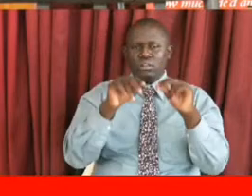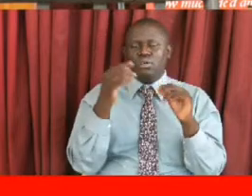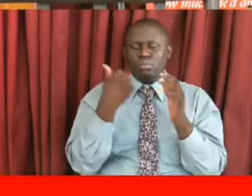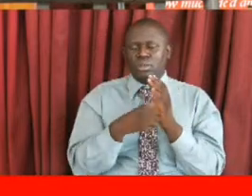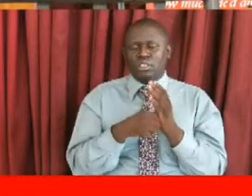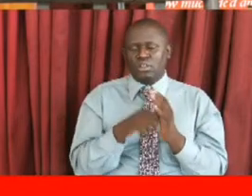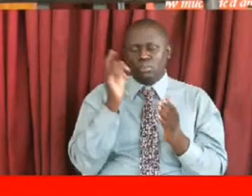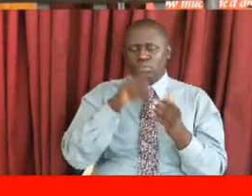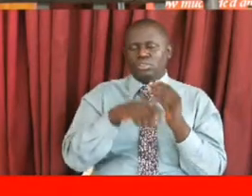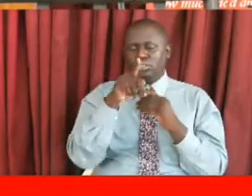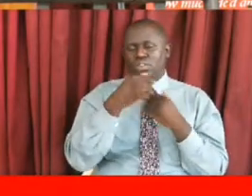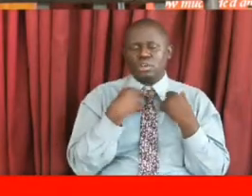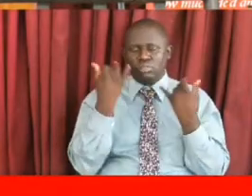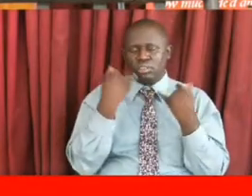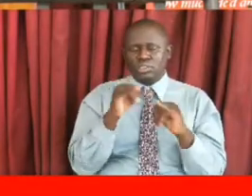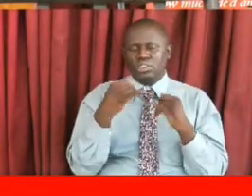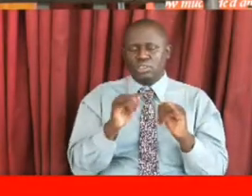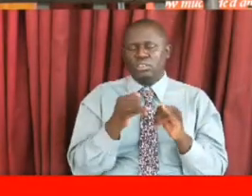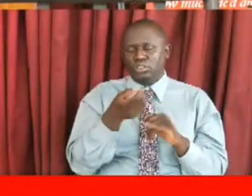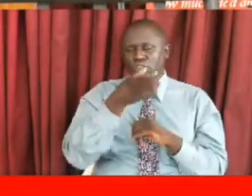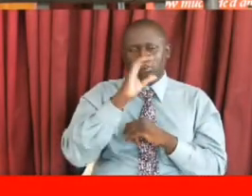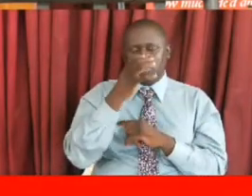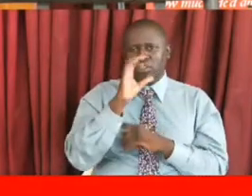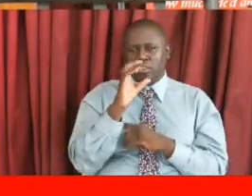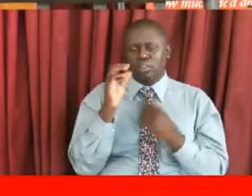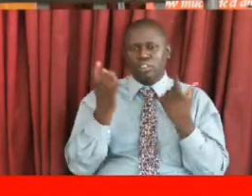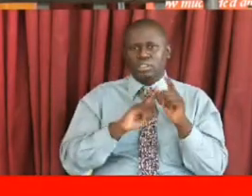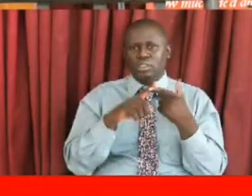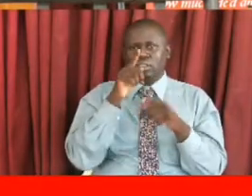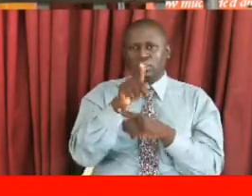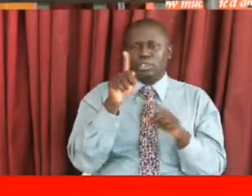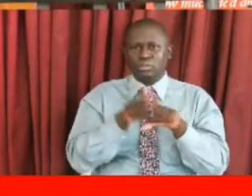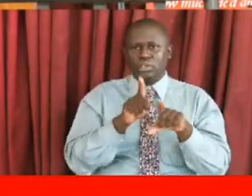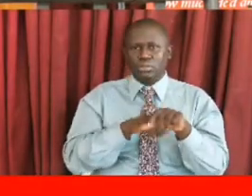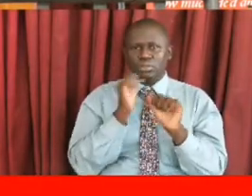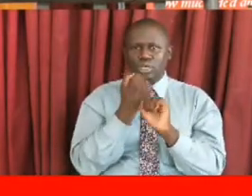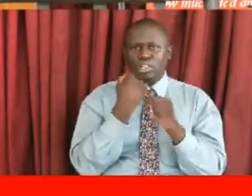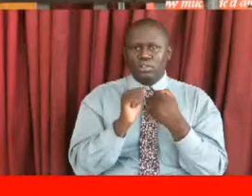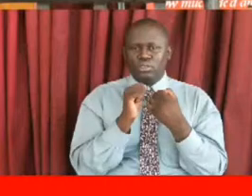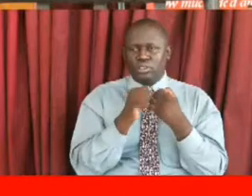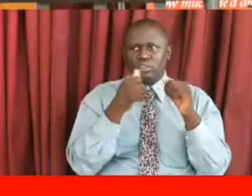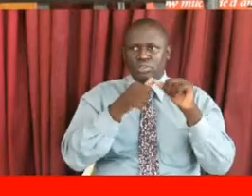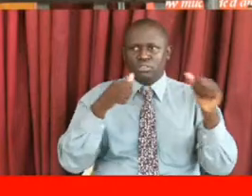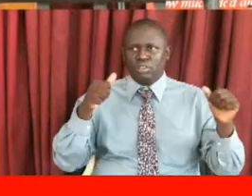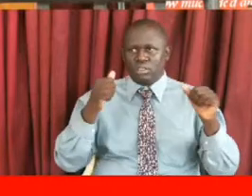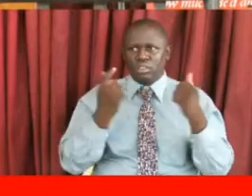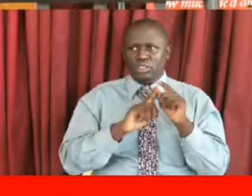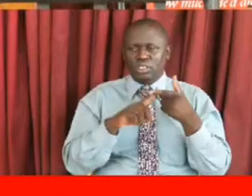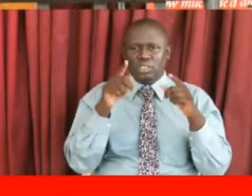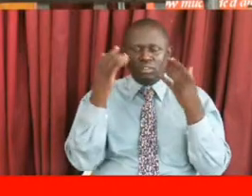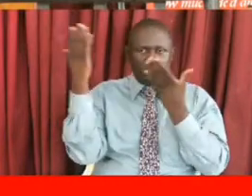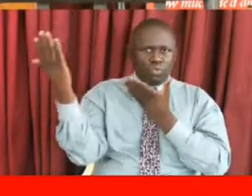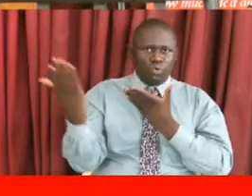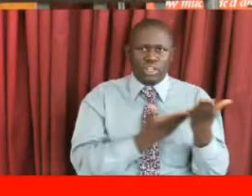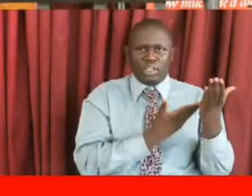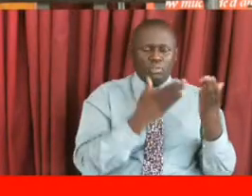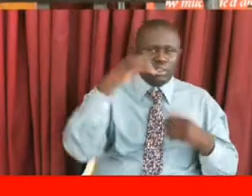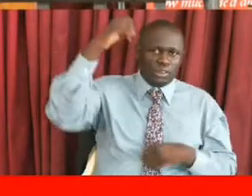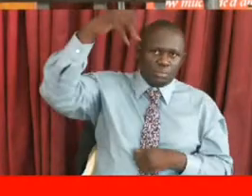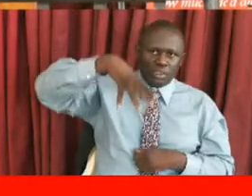quit introduce the presence of the Lord in your